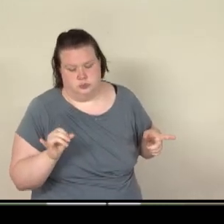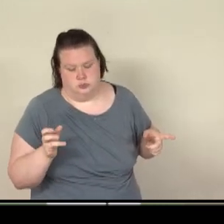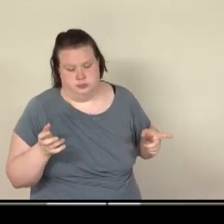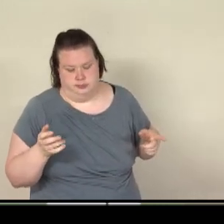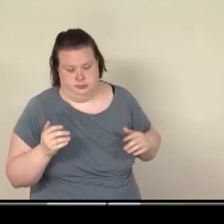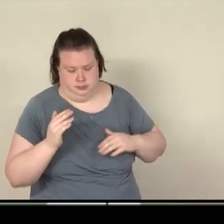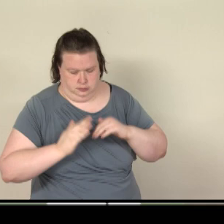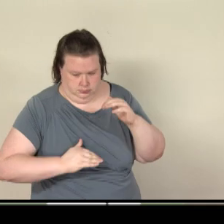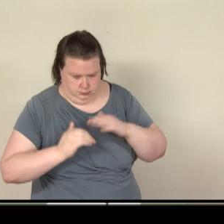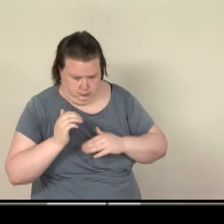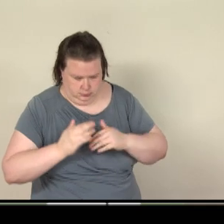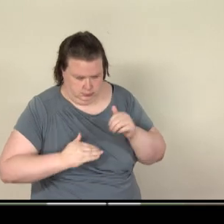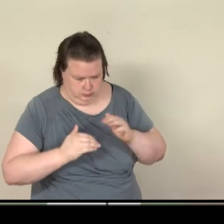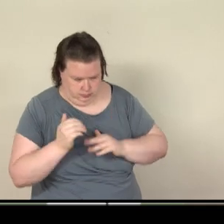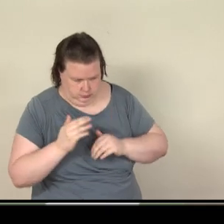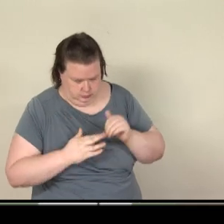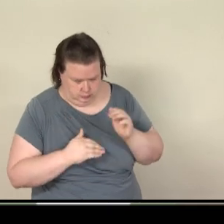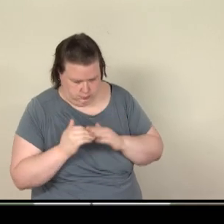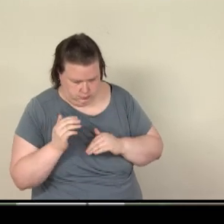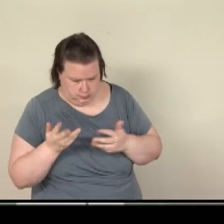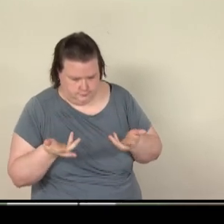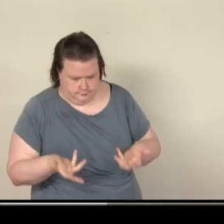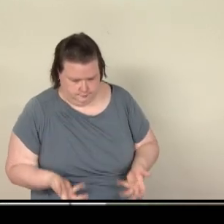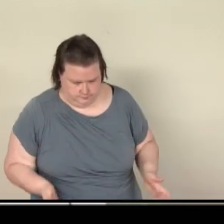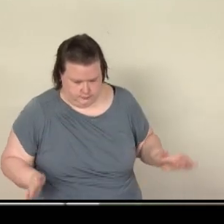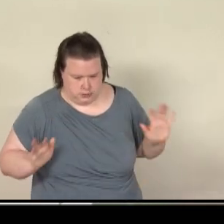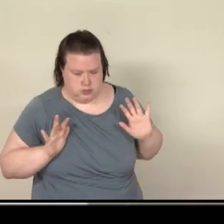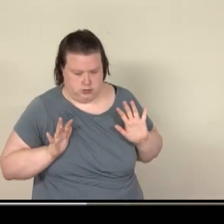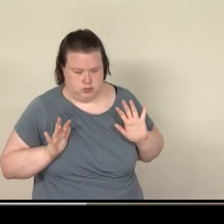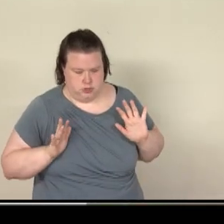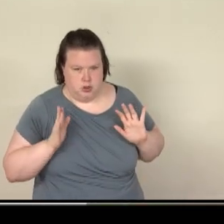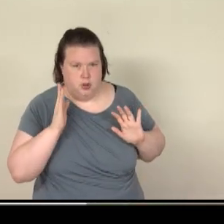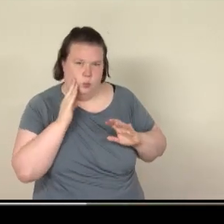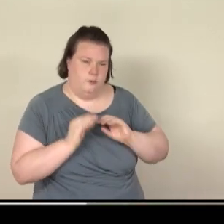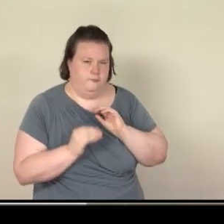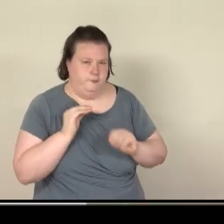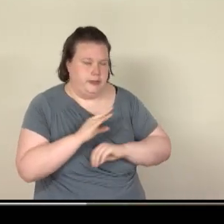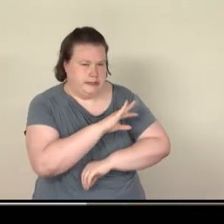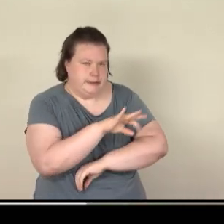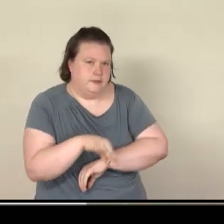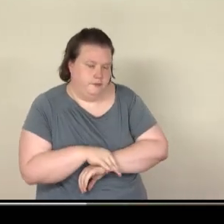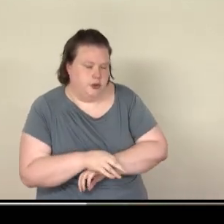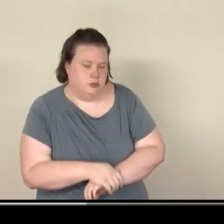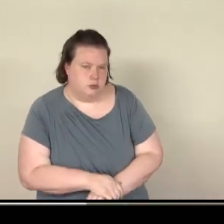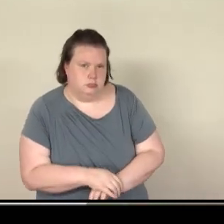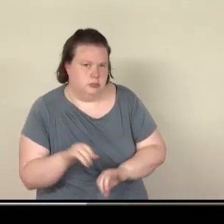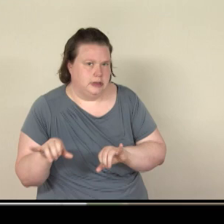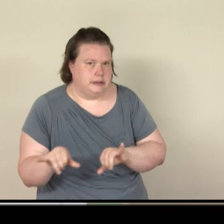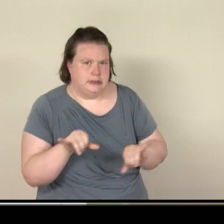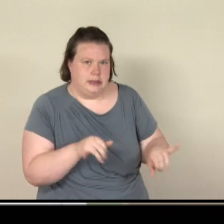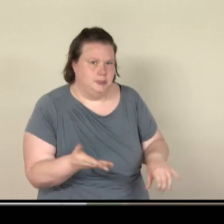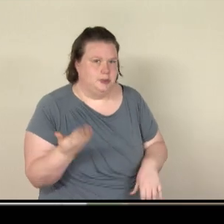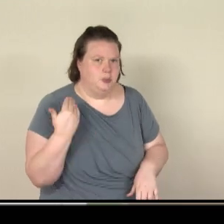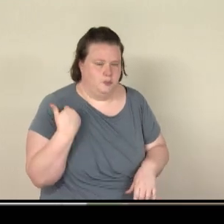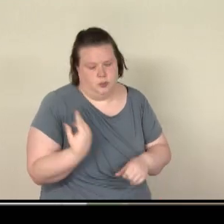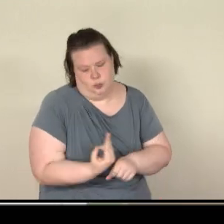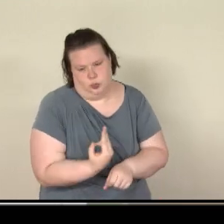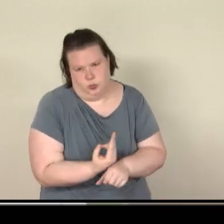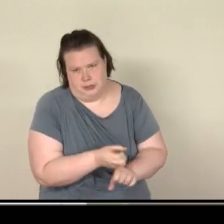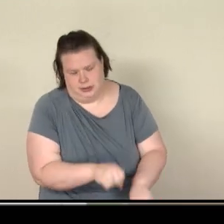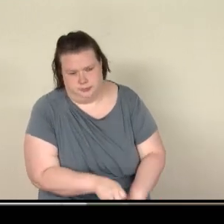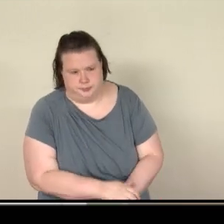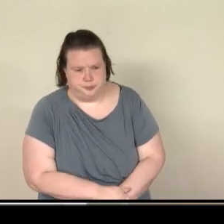we're finished with construction, we'll restore the field to whatever it needs to be. So we'll make it back the way, return it to its usable